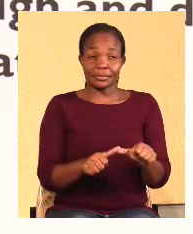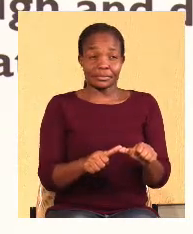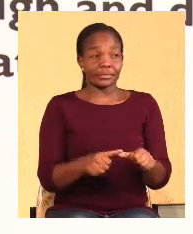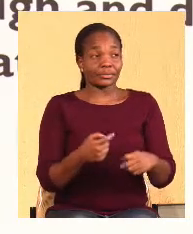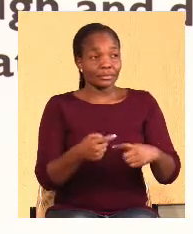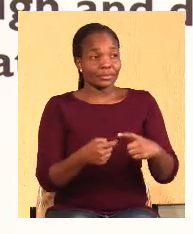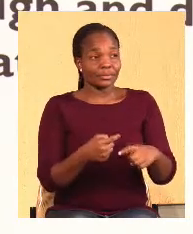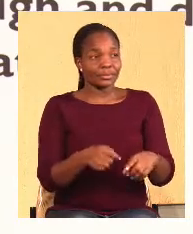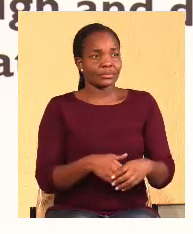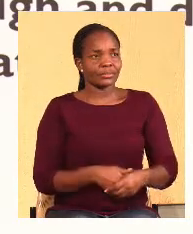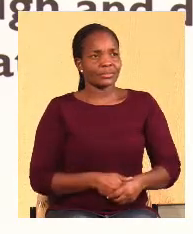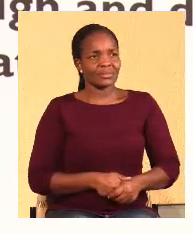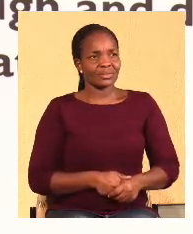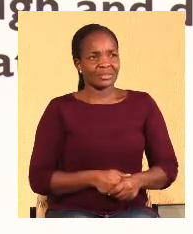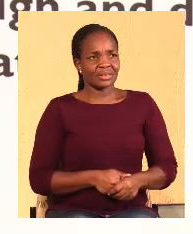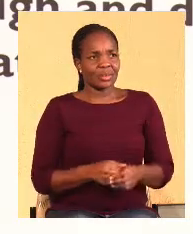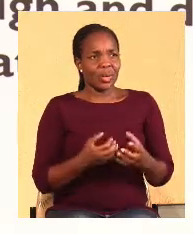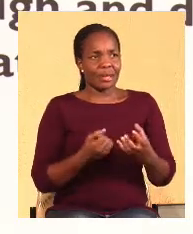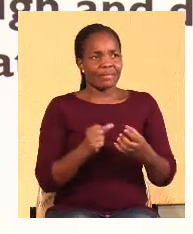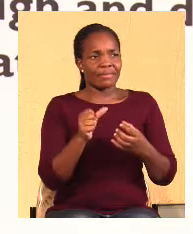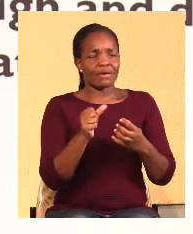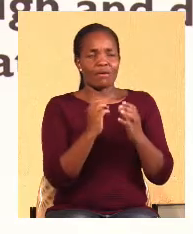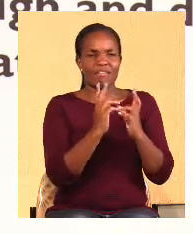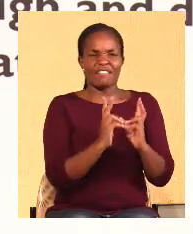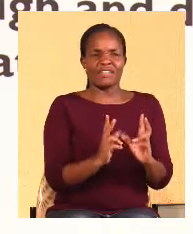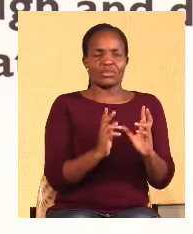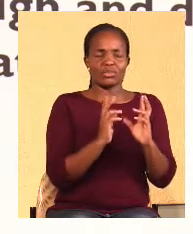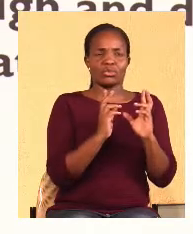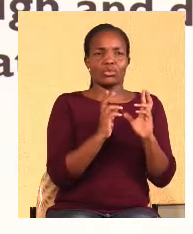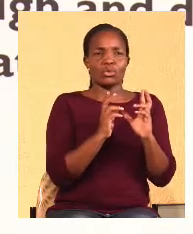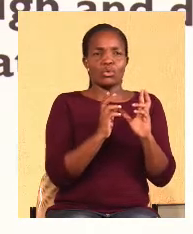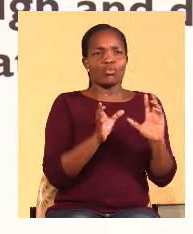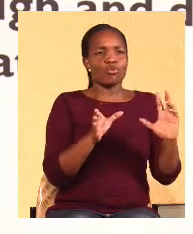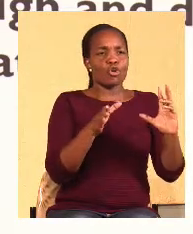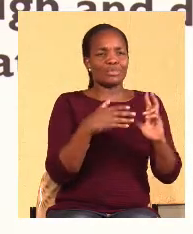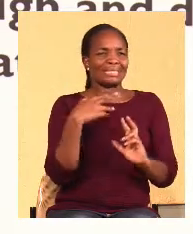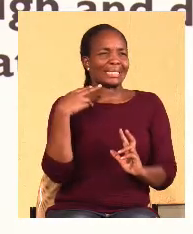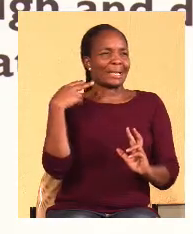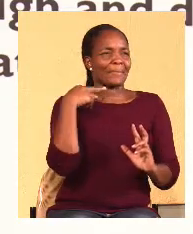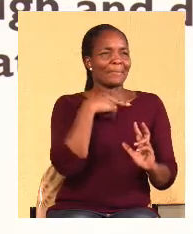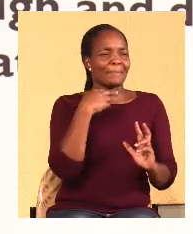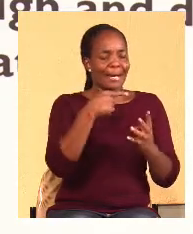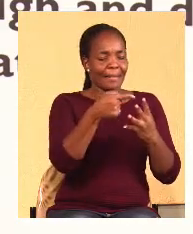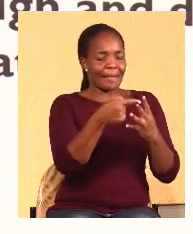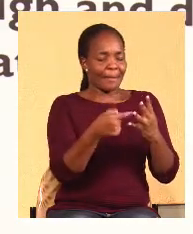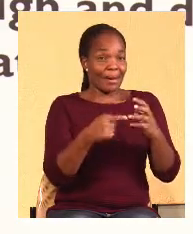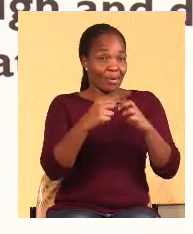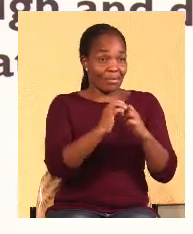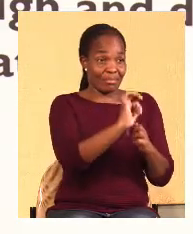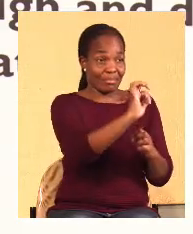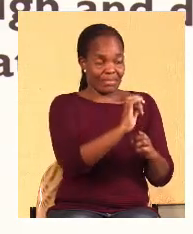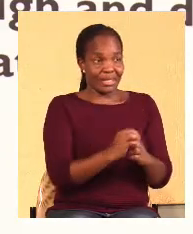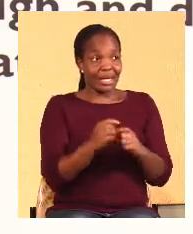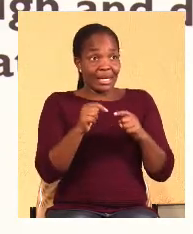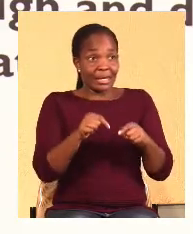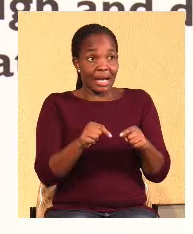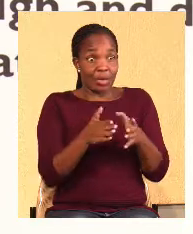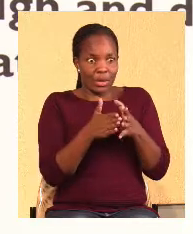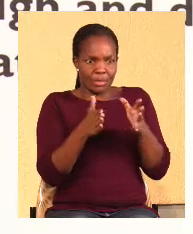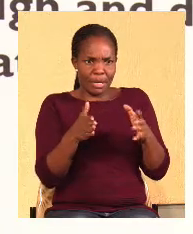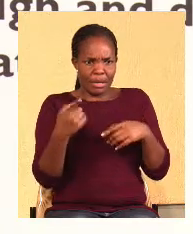there were some concerns that members of the public raised. What we've also done now is we have, for example, opened up